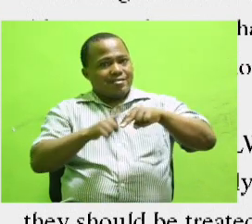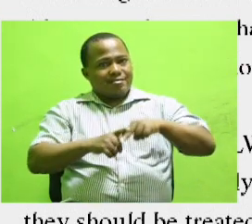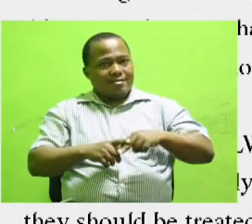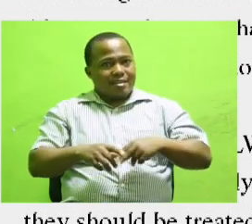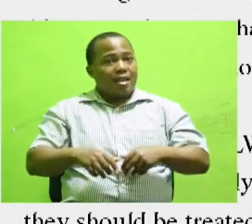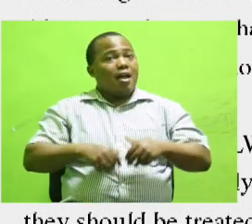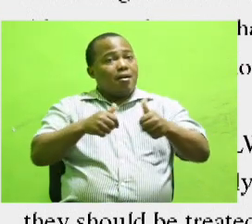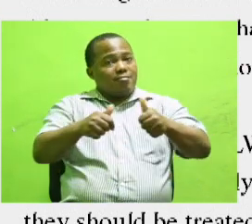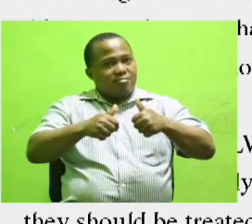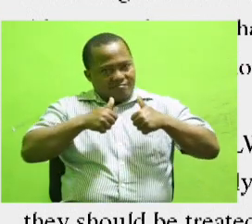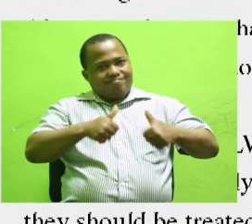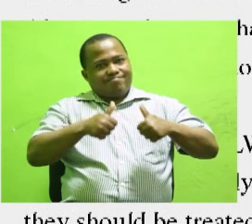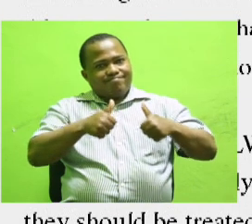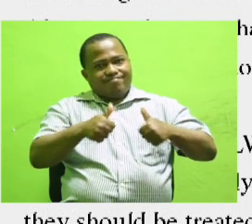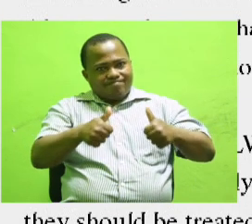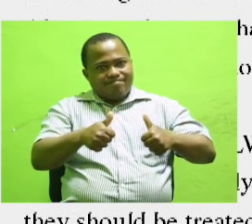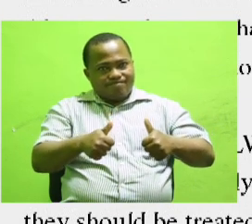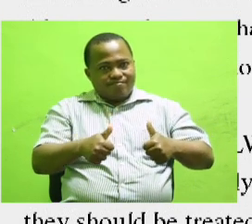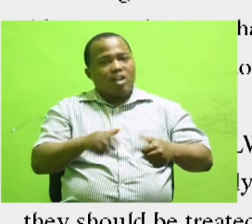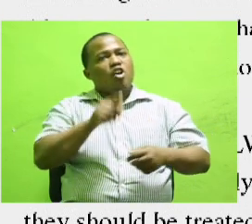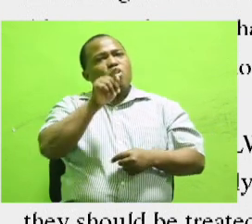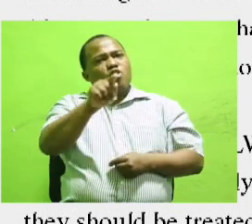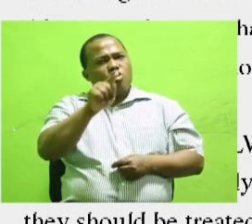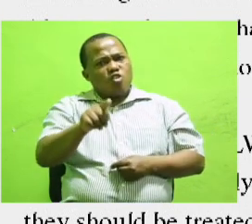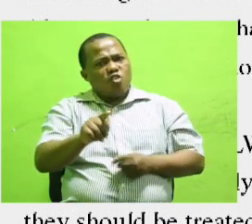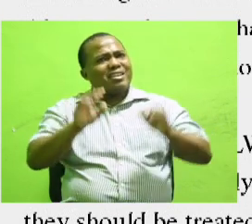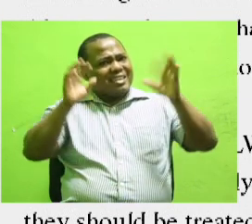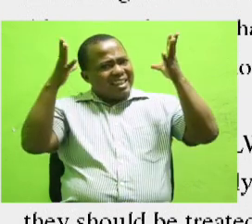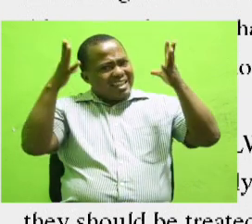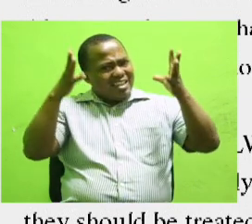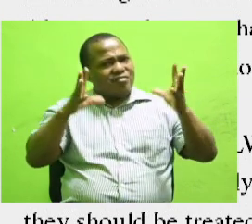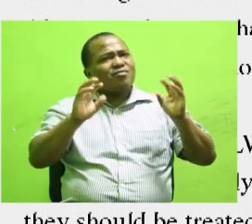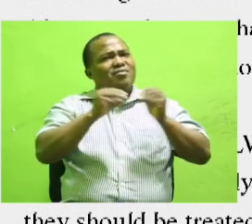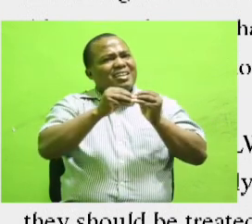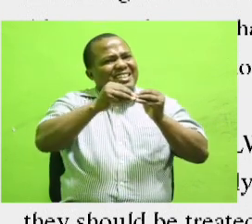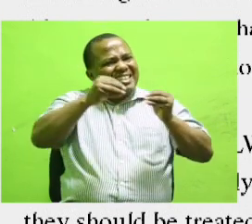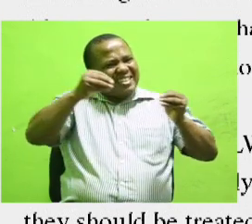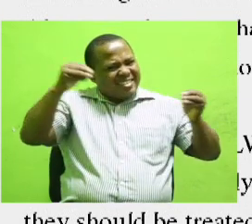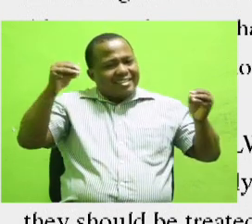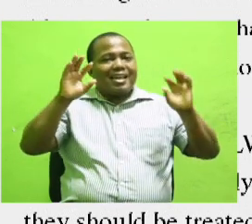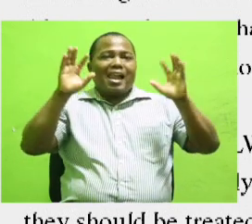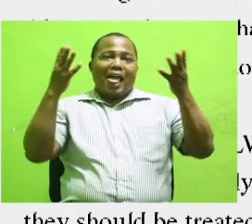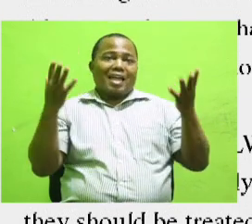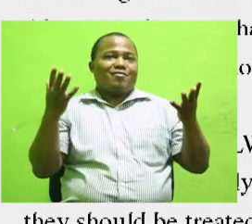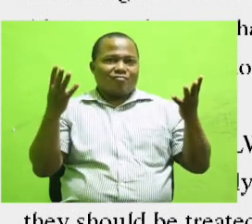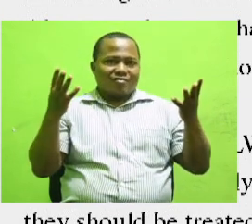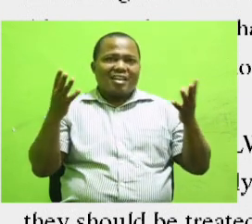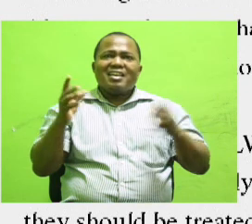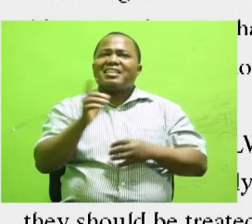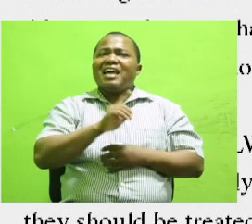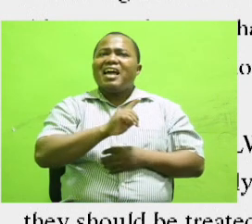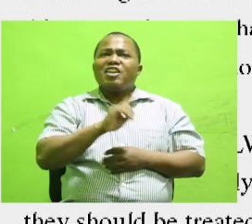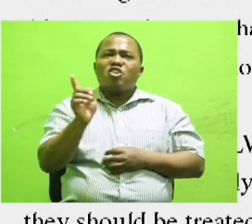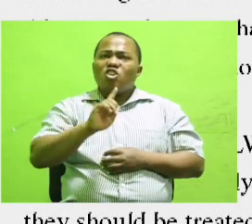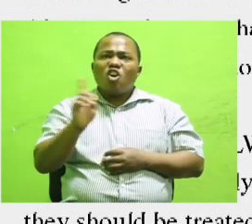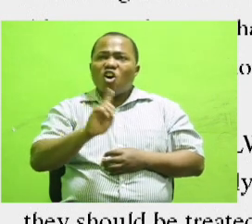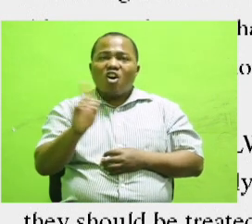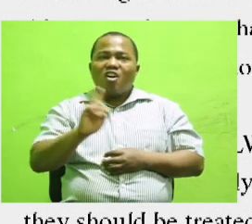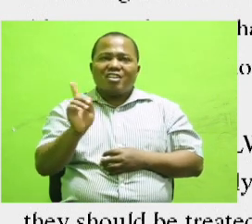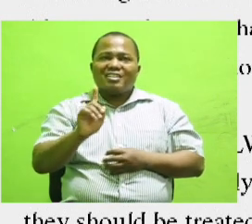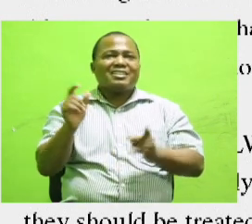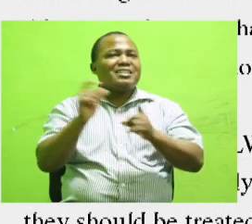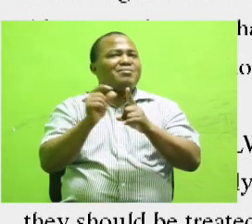Tell them that they can live a longer life. Tell them that they are worthy. Tell them that they can work even though they are not that strong. You tell